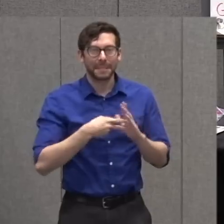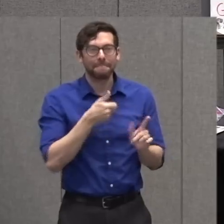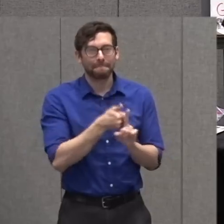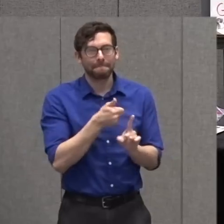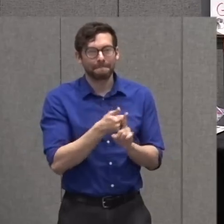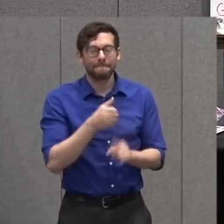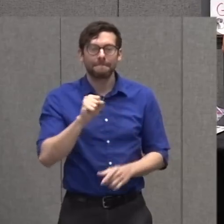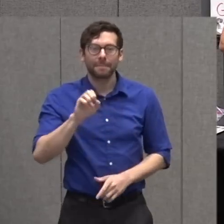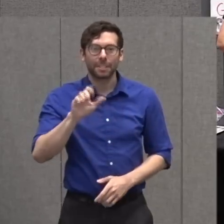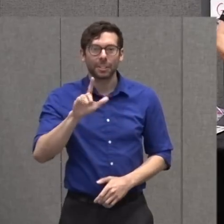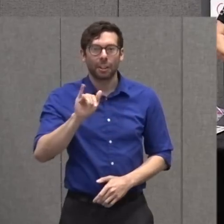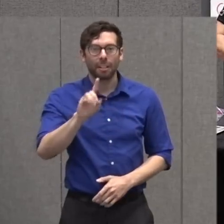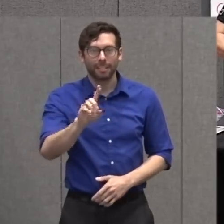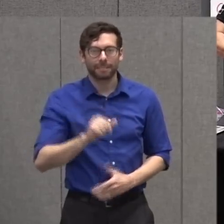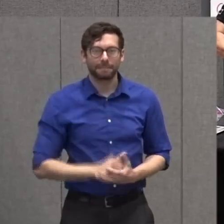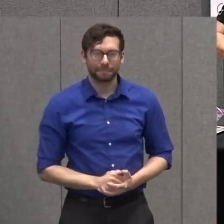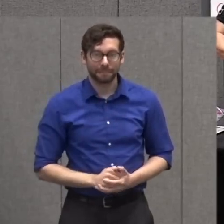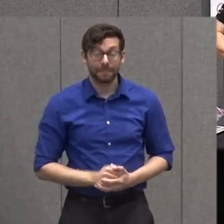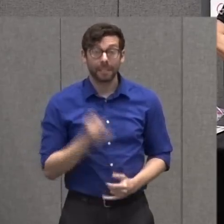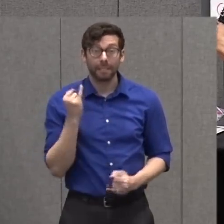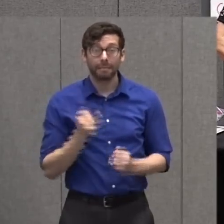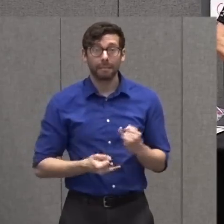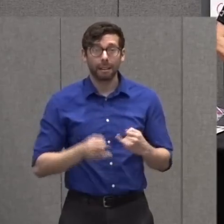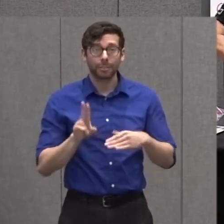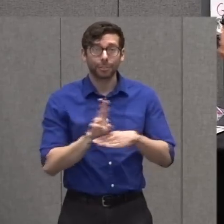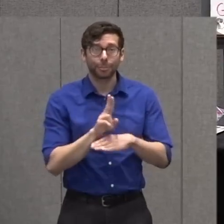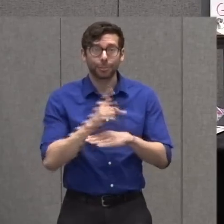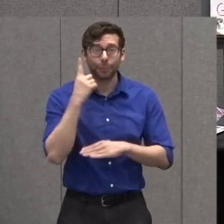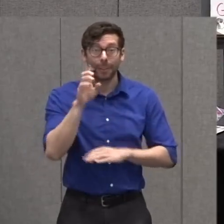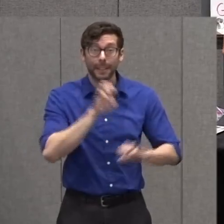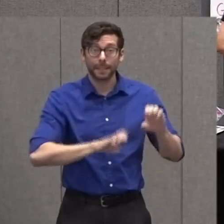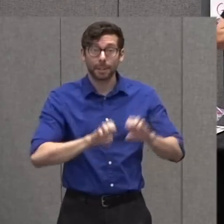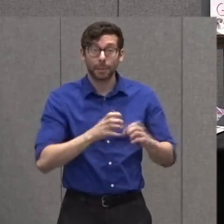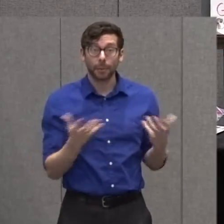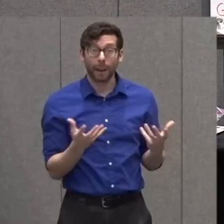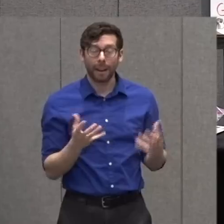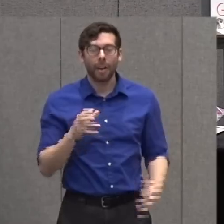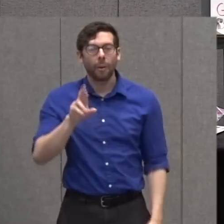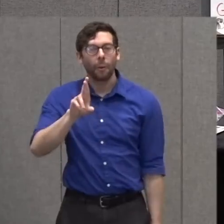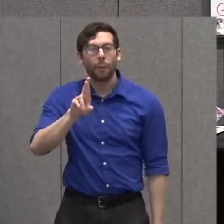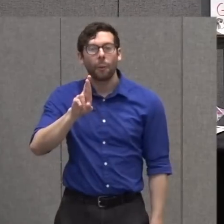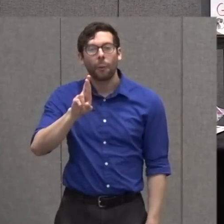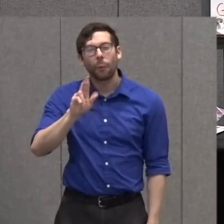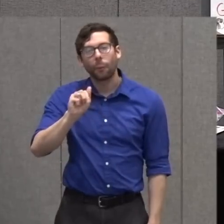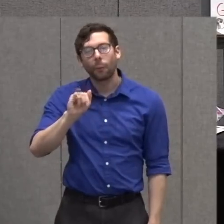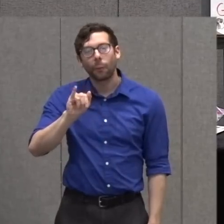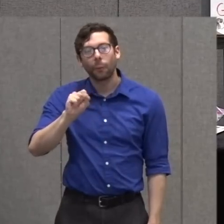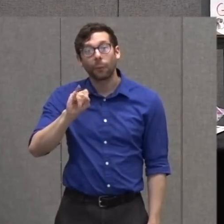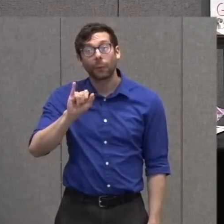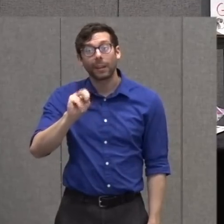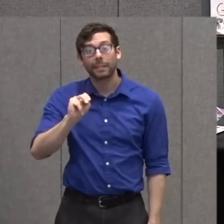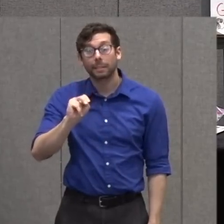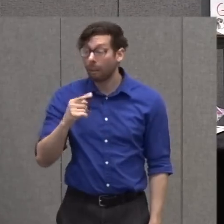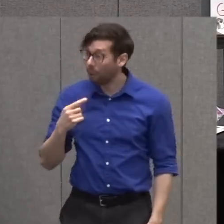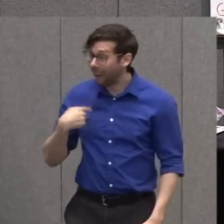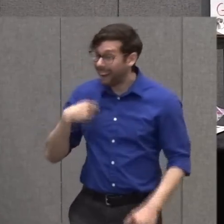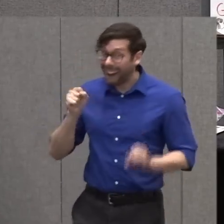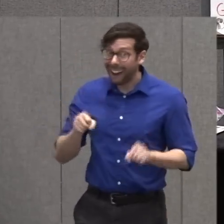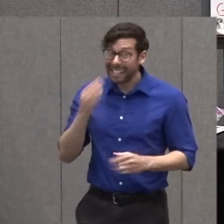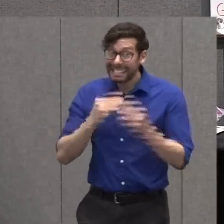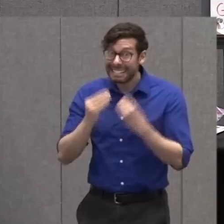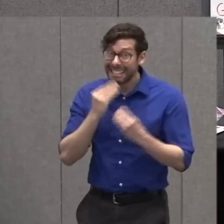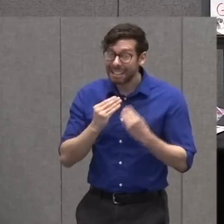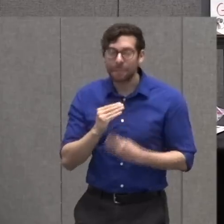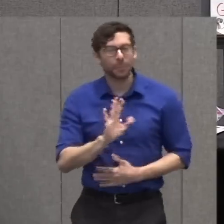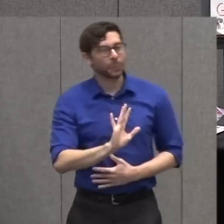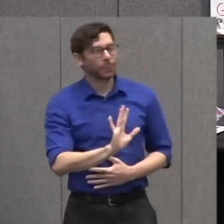we're going to use for our experiment are raisins. Oh, do I get to eat them? You don't get to eat them, but you can feel them for a second.